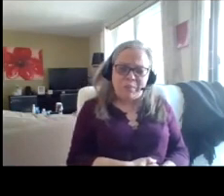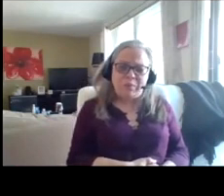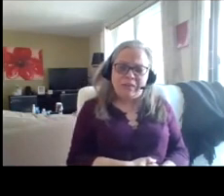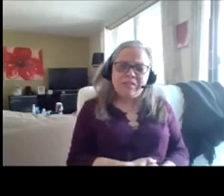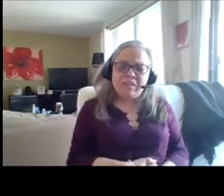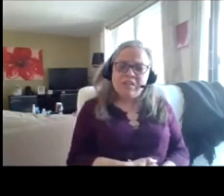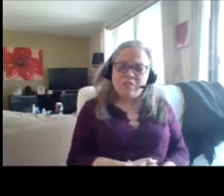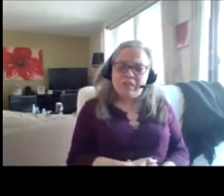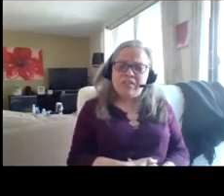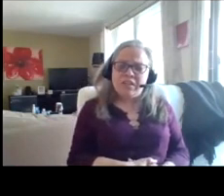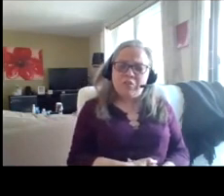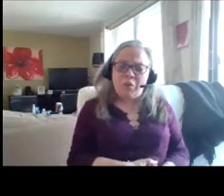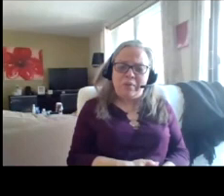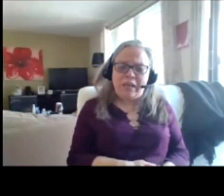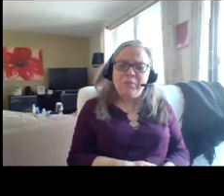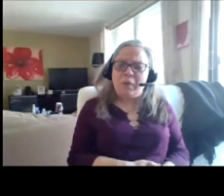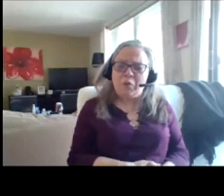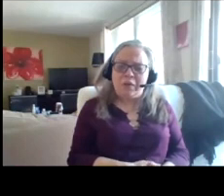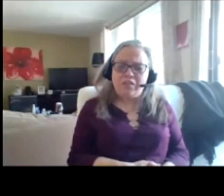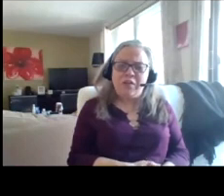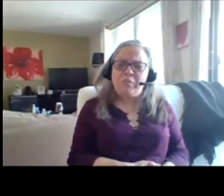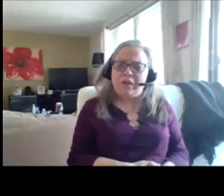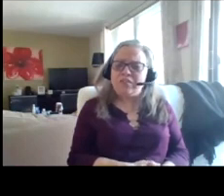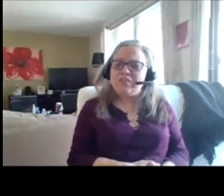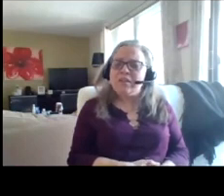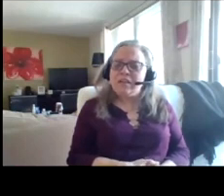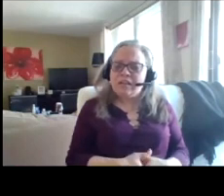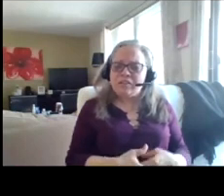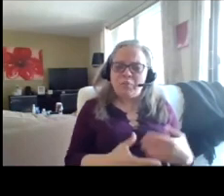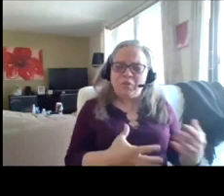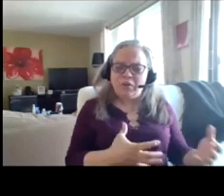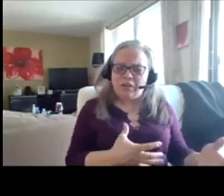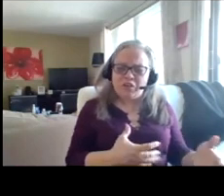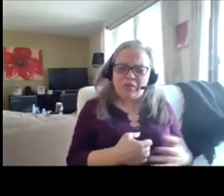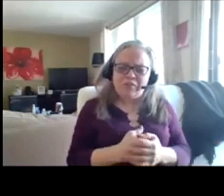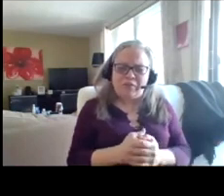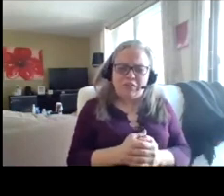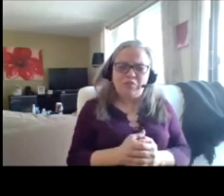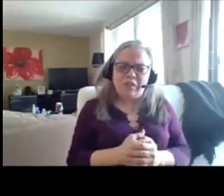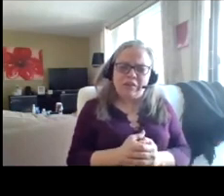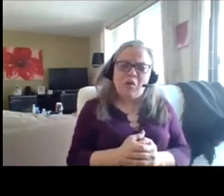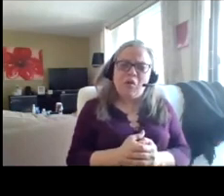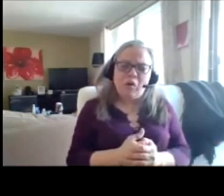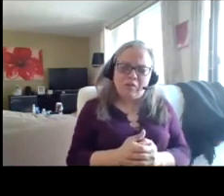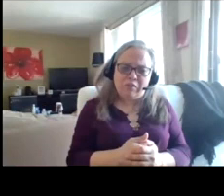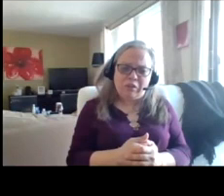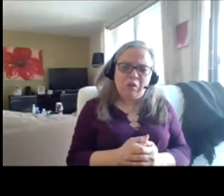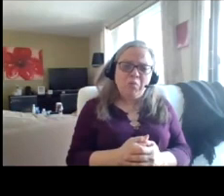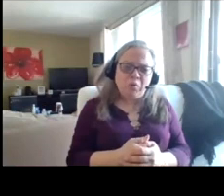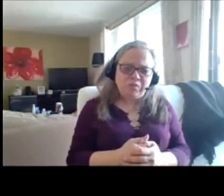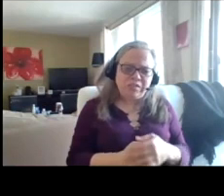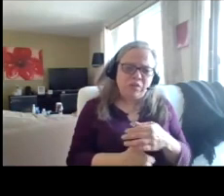are paperless, so the consent will not be kept by OPH staff, but it's an opportunity to share that information so that all of